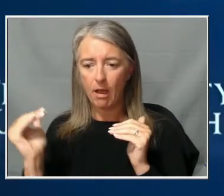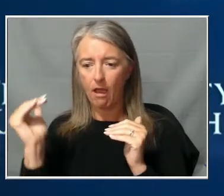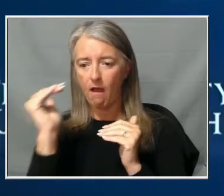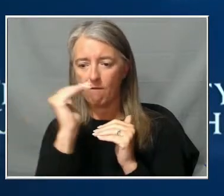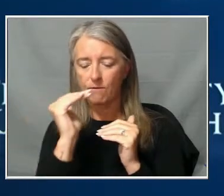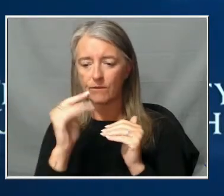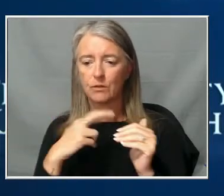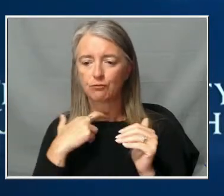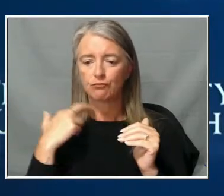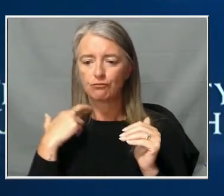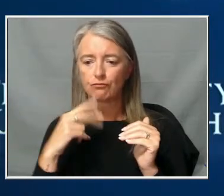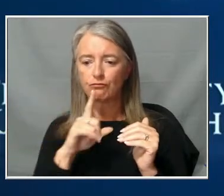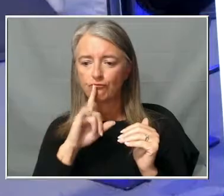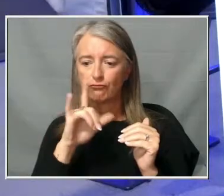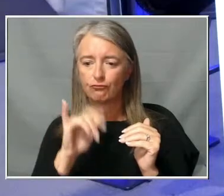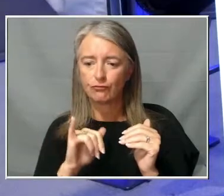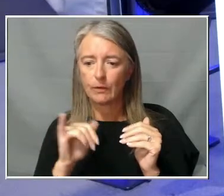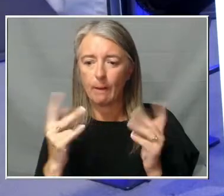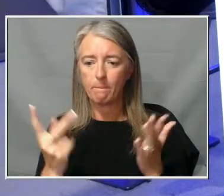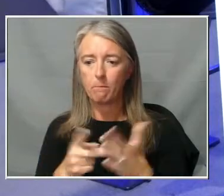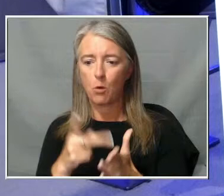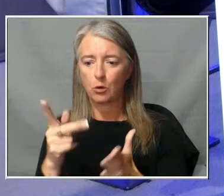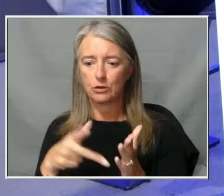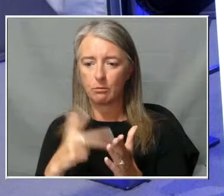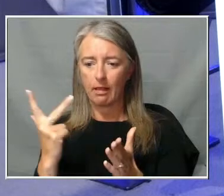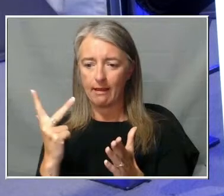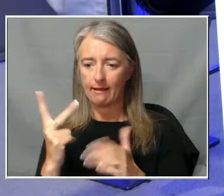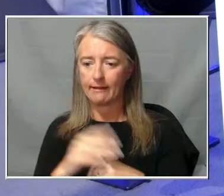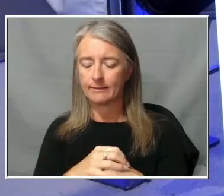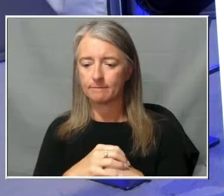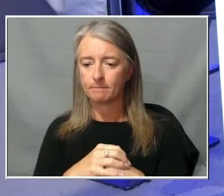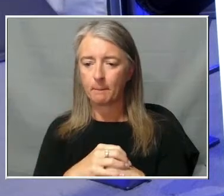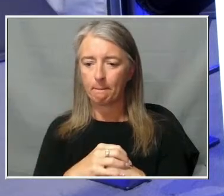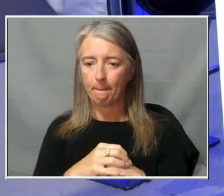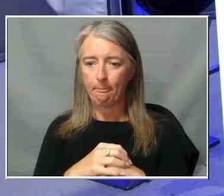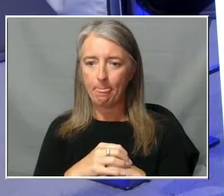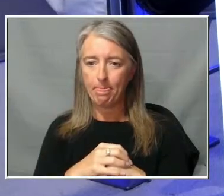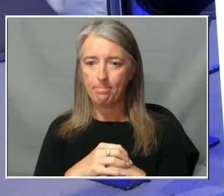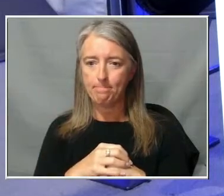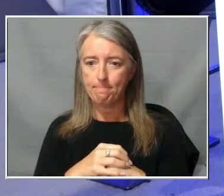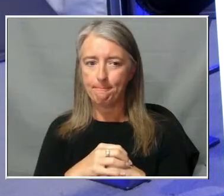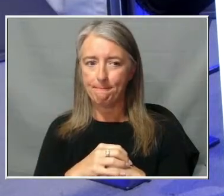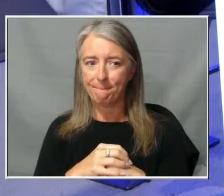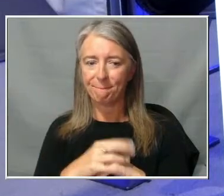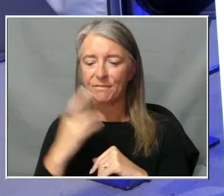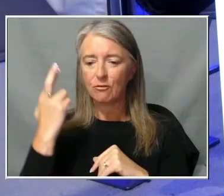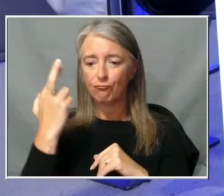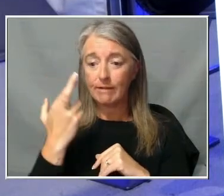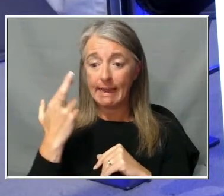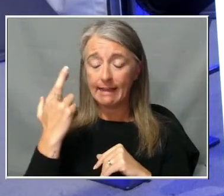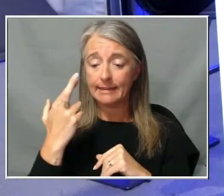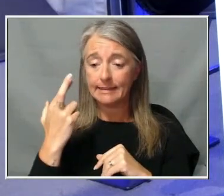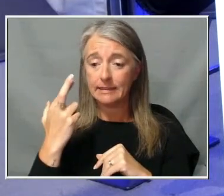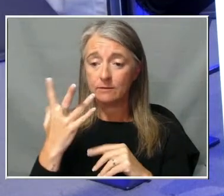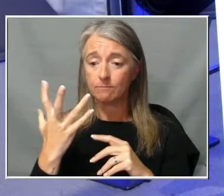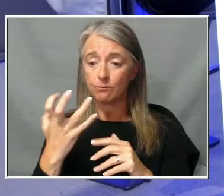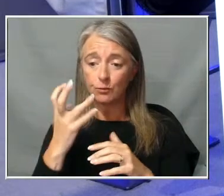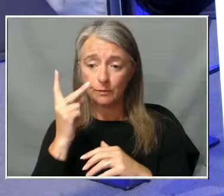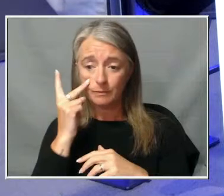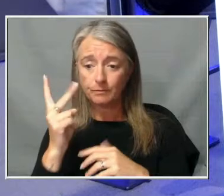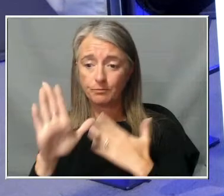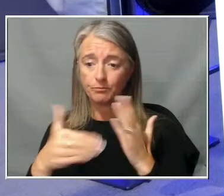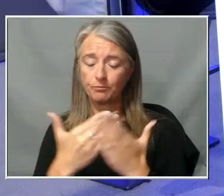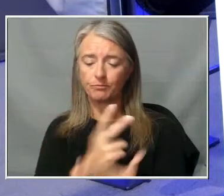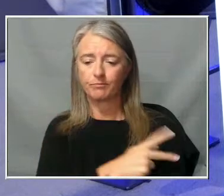really multiply. So it's making a little bit of room for reality, because there's reality, Dr. Sethi, and then there's what you would like to see in all patients and